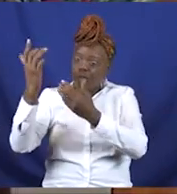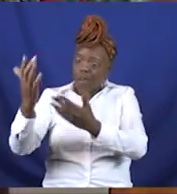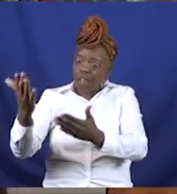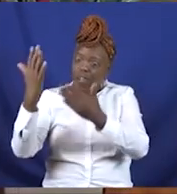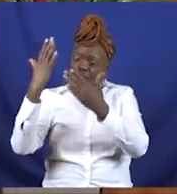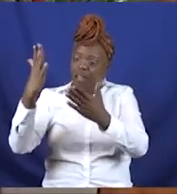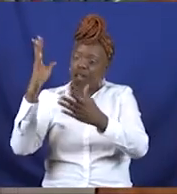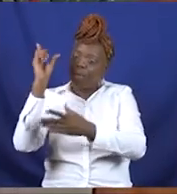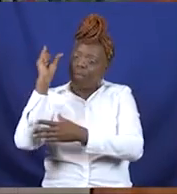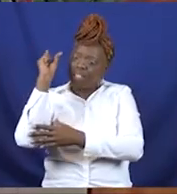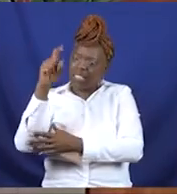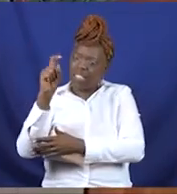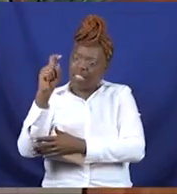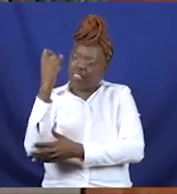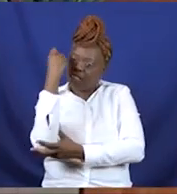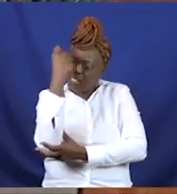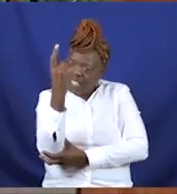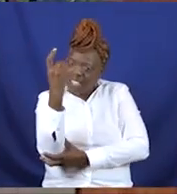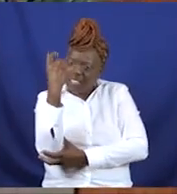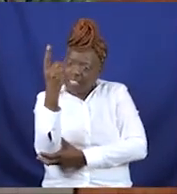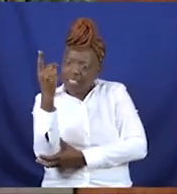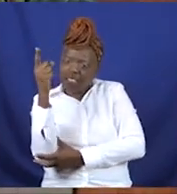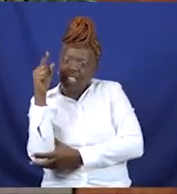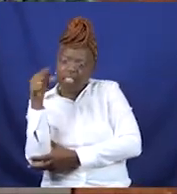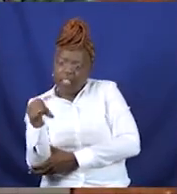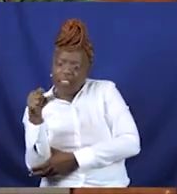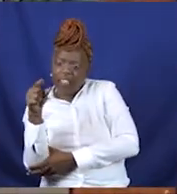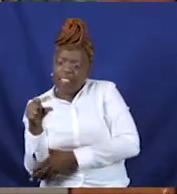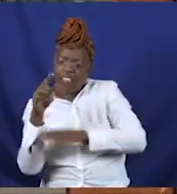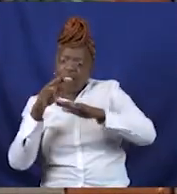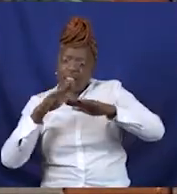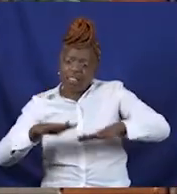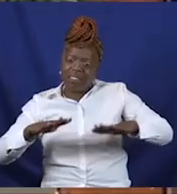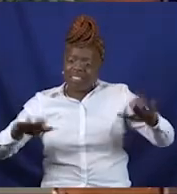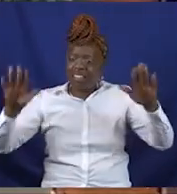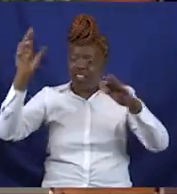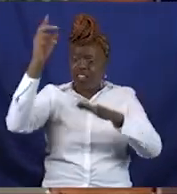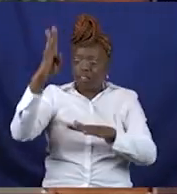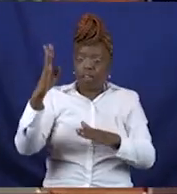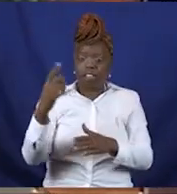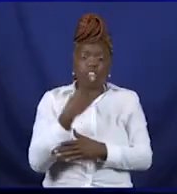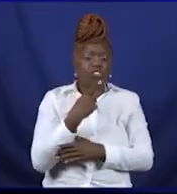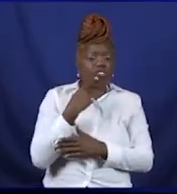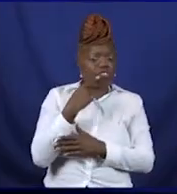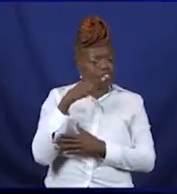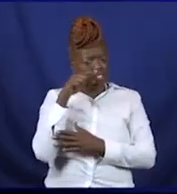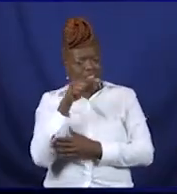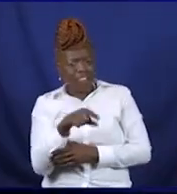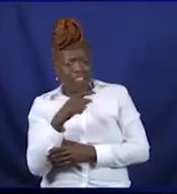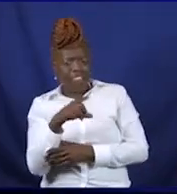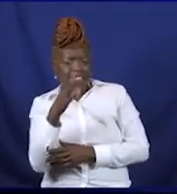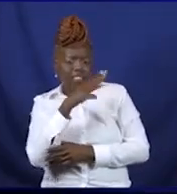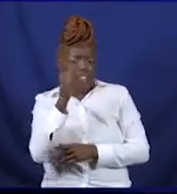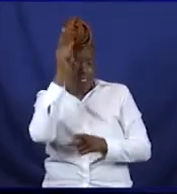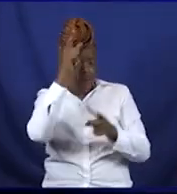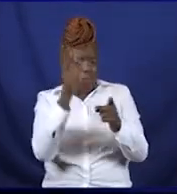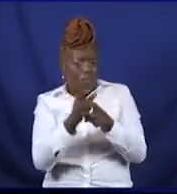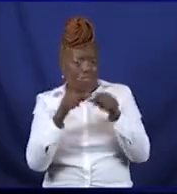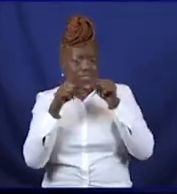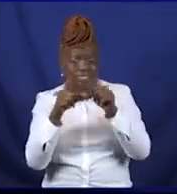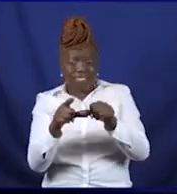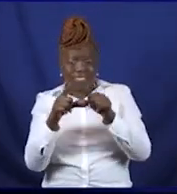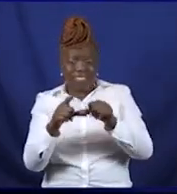this, child of God. She's saying this, and Lazarus is still in the grave. She's saying